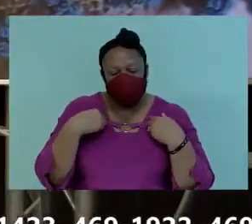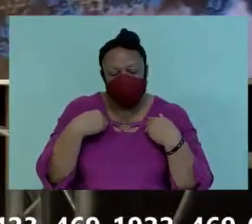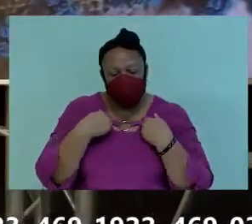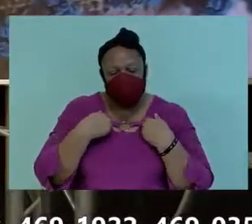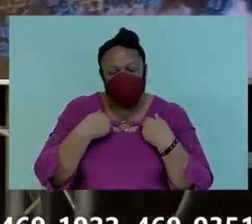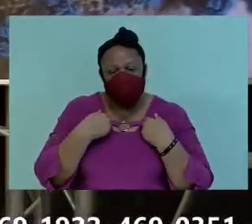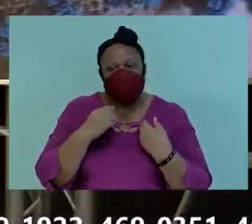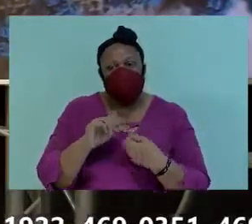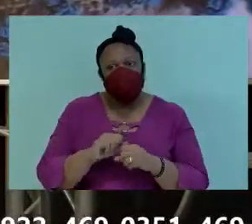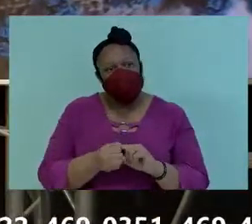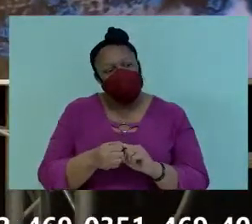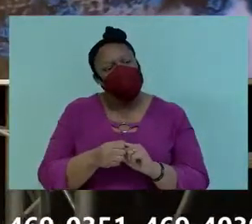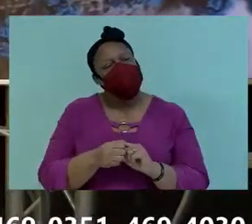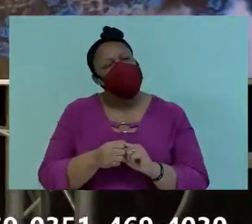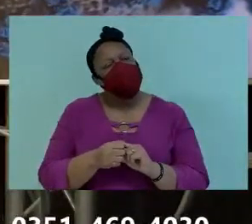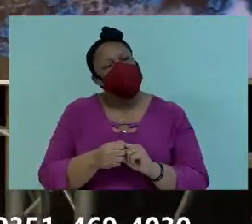interesting